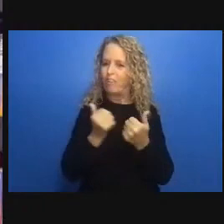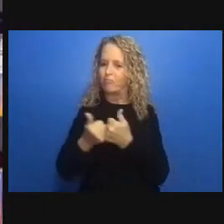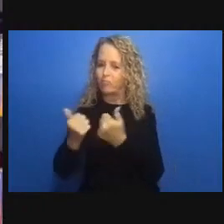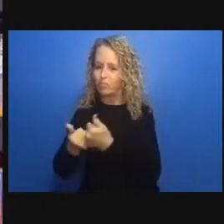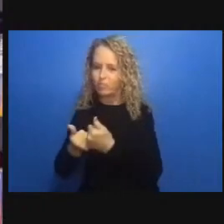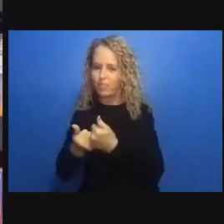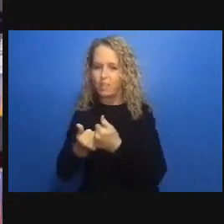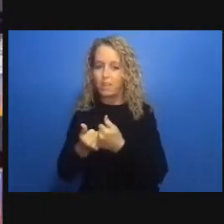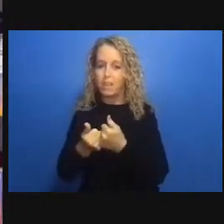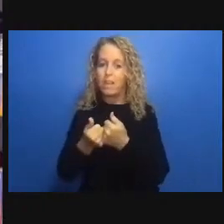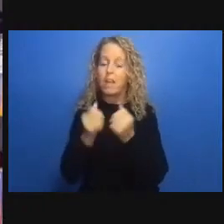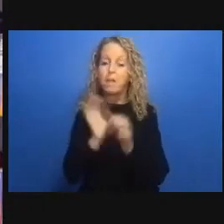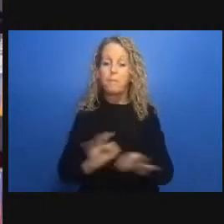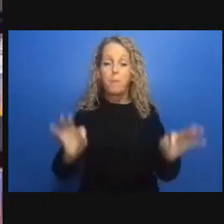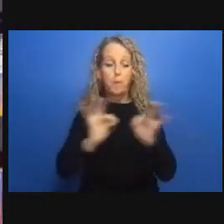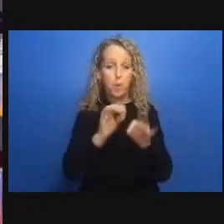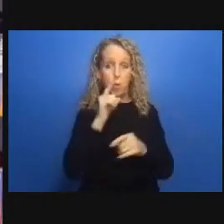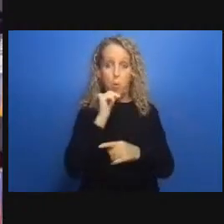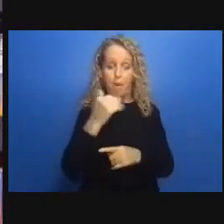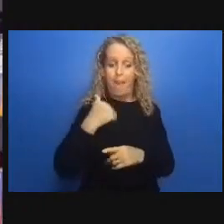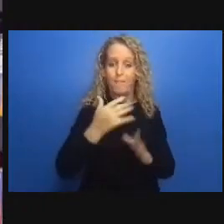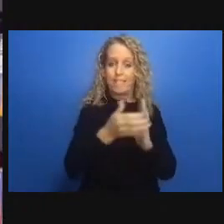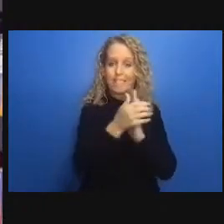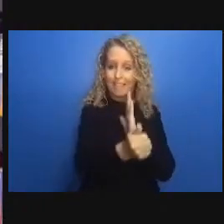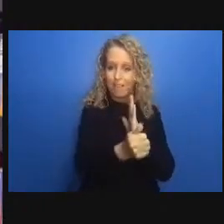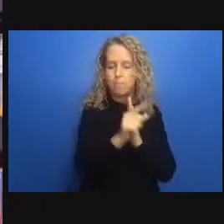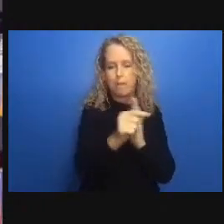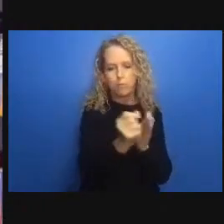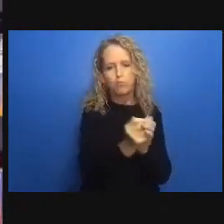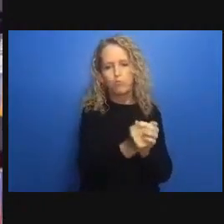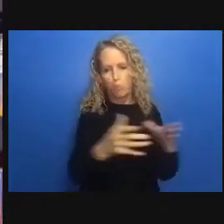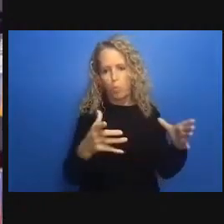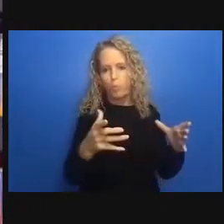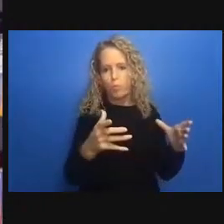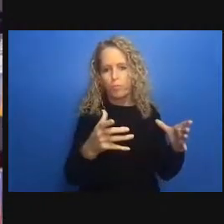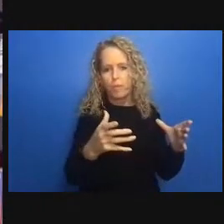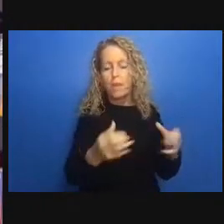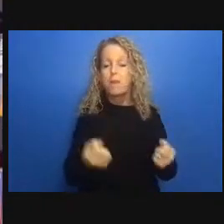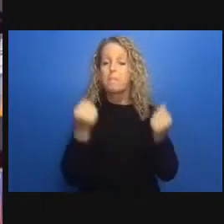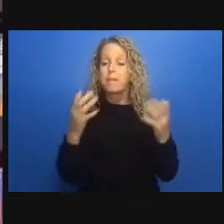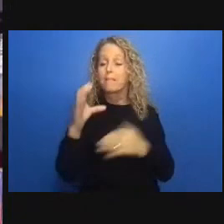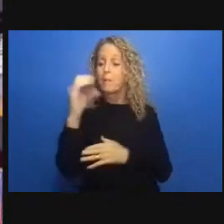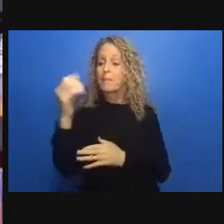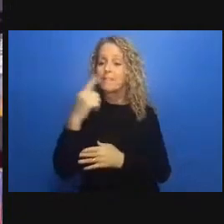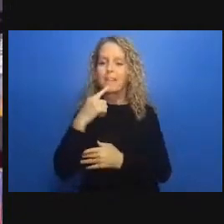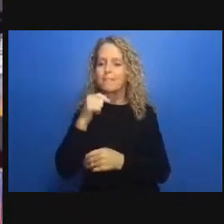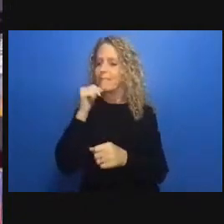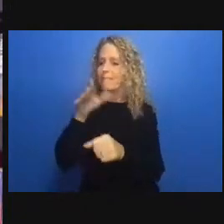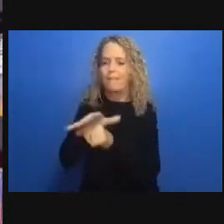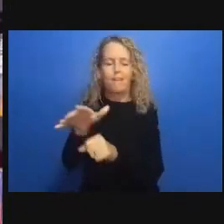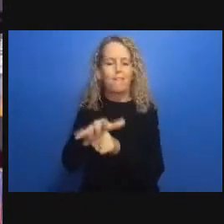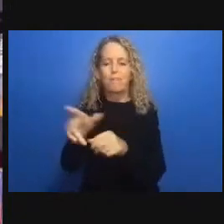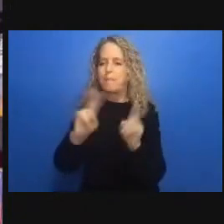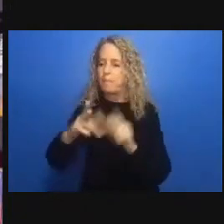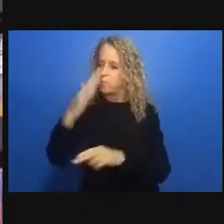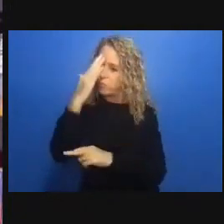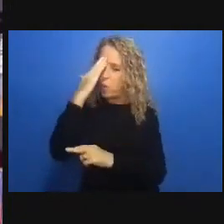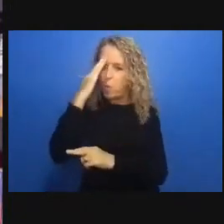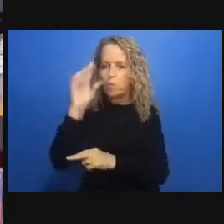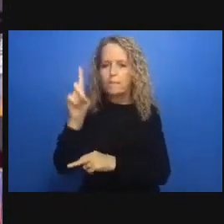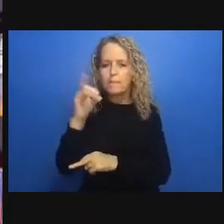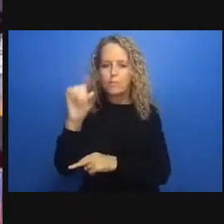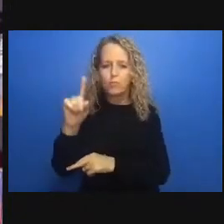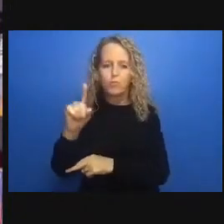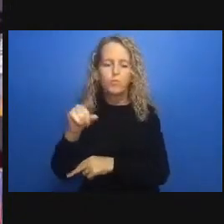pool. Companies said that the biggest impediment to their growth was the need for more digital talent, more